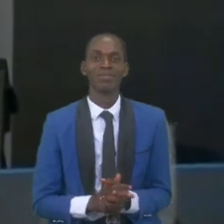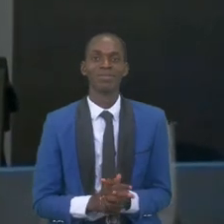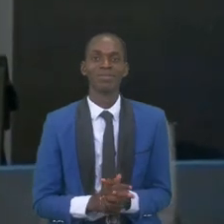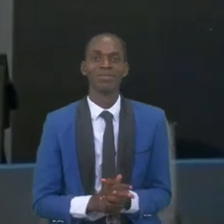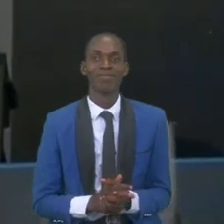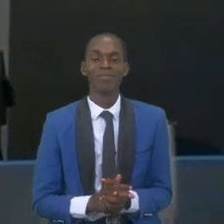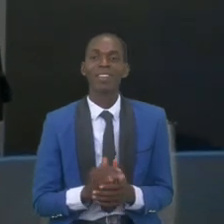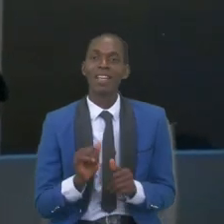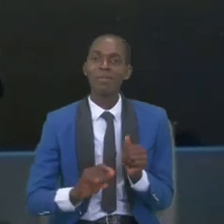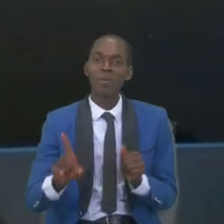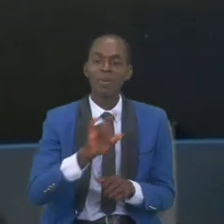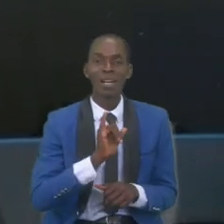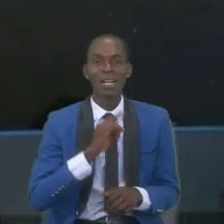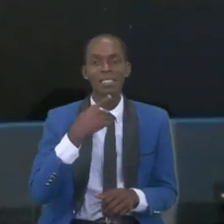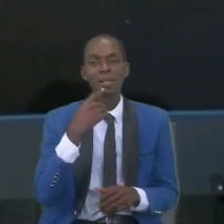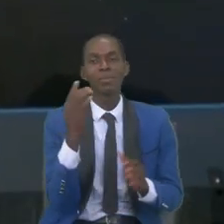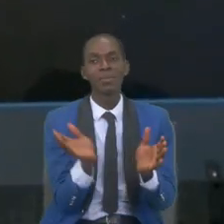Everybody, I said, praise the Lord.